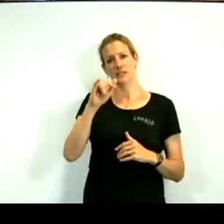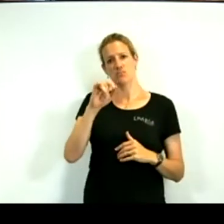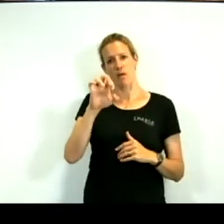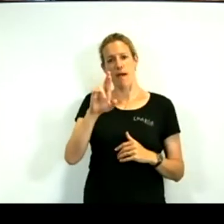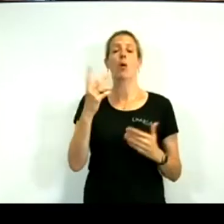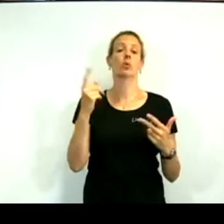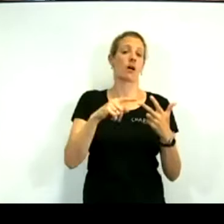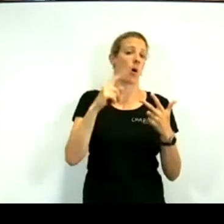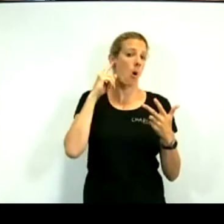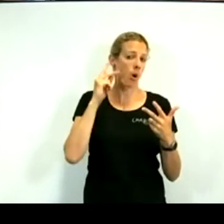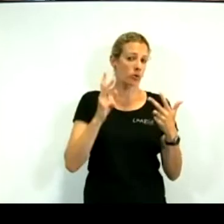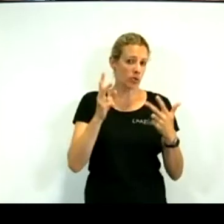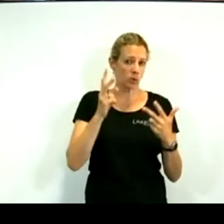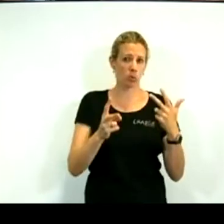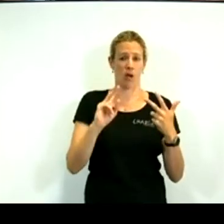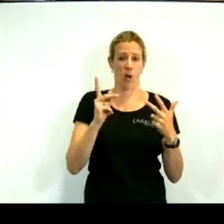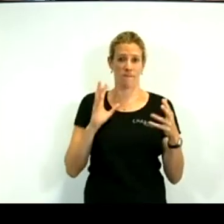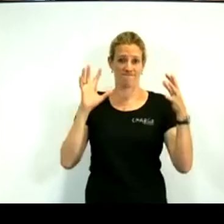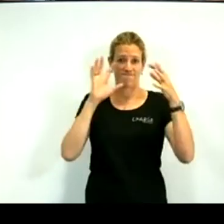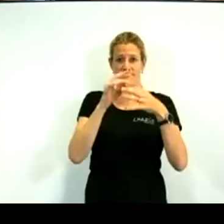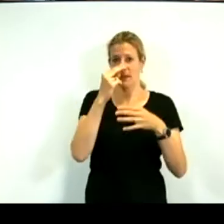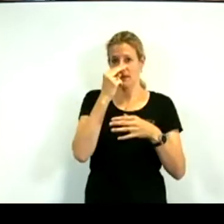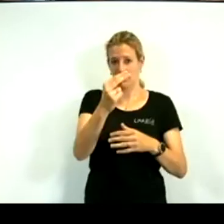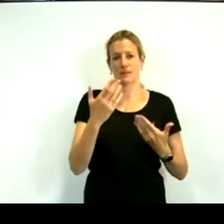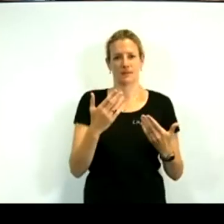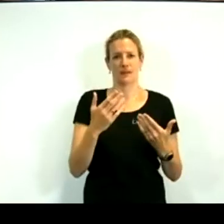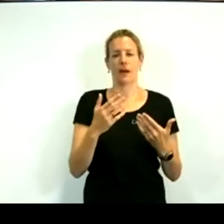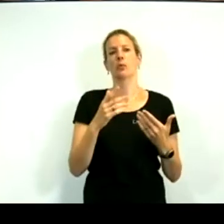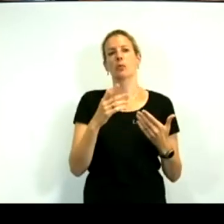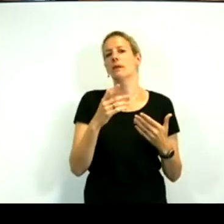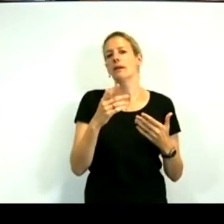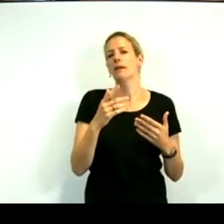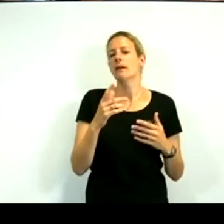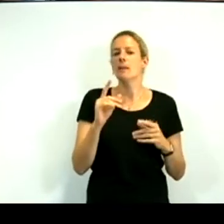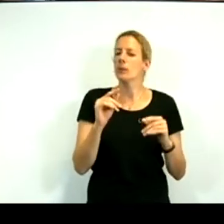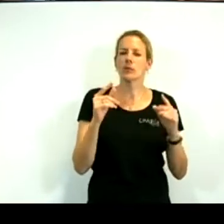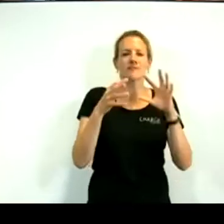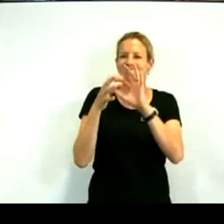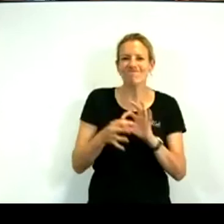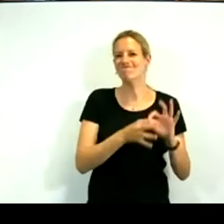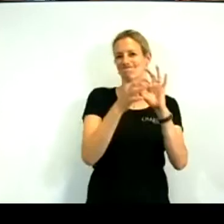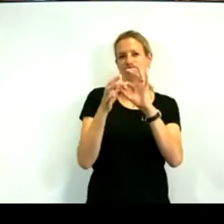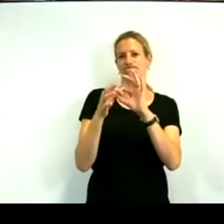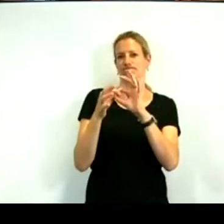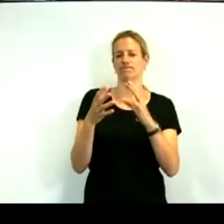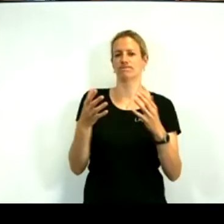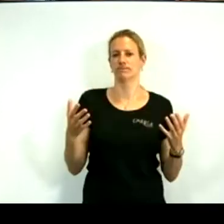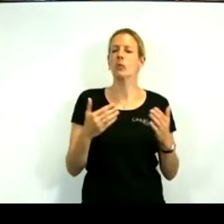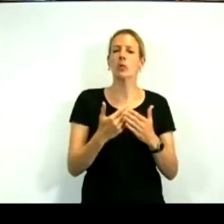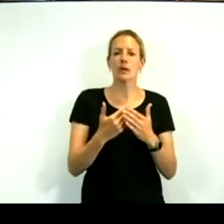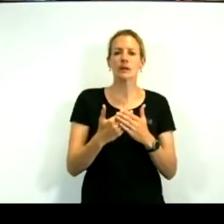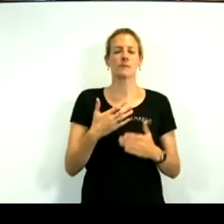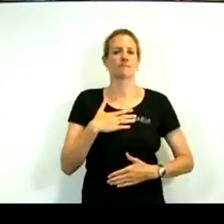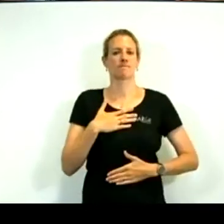Because everything is connected and joins up. And that's why I believe for children with CHARGE syndrome,